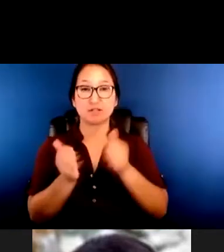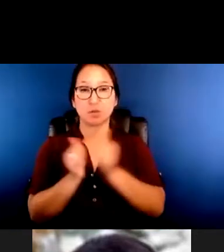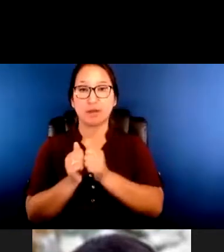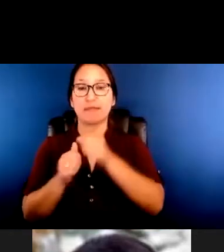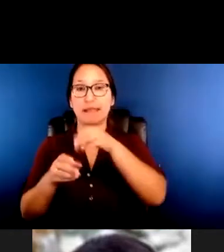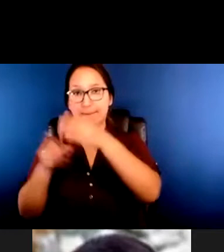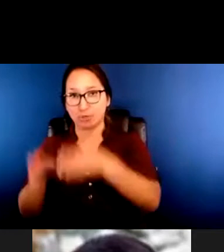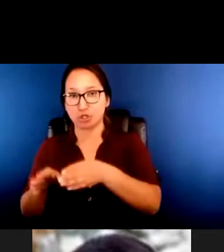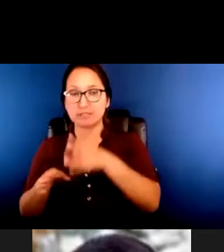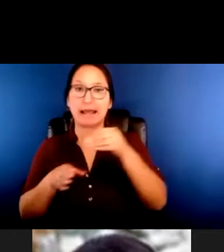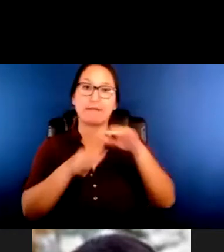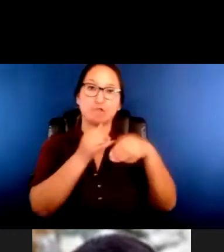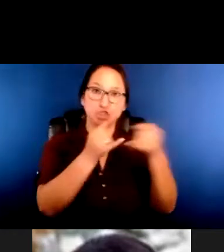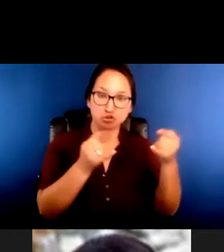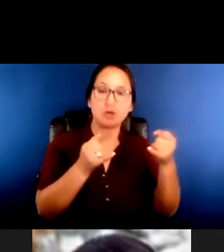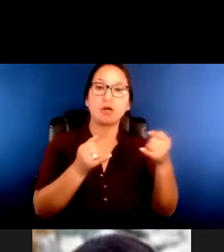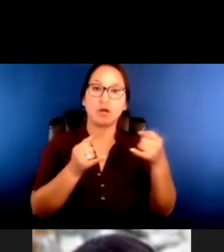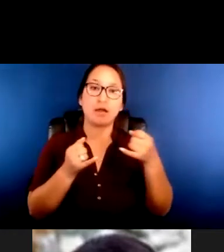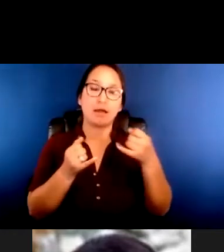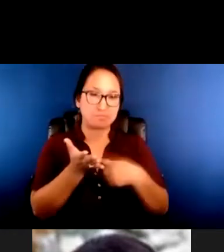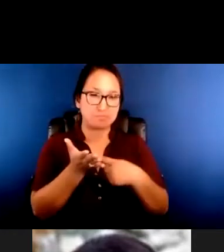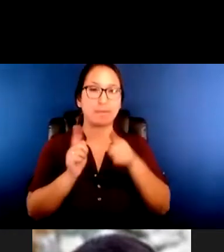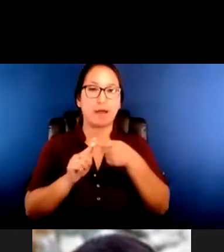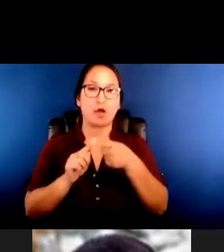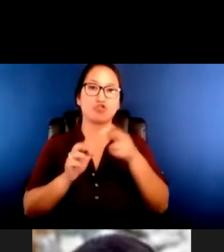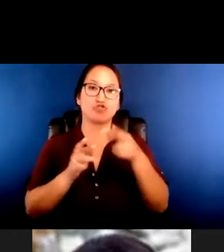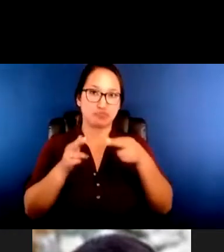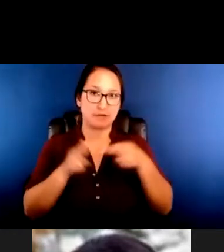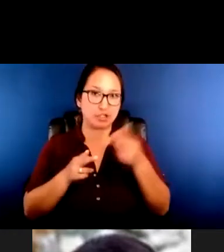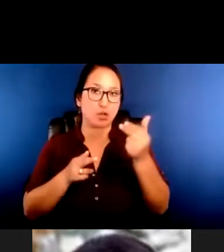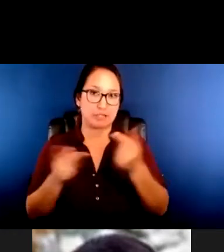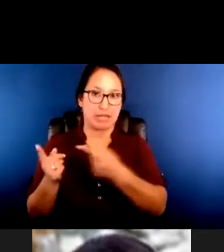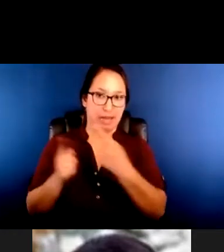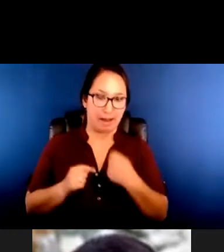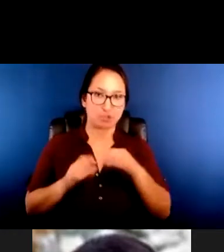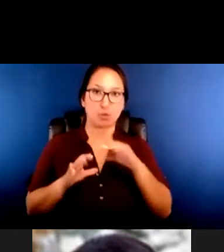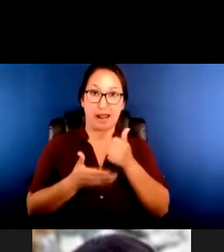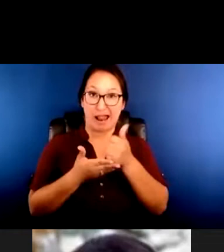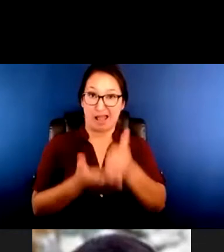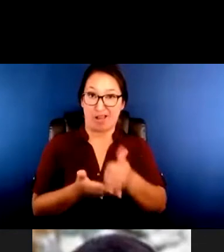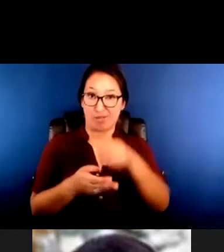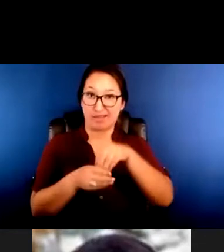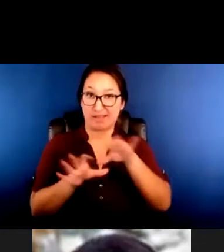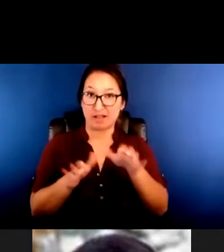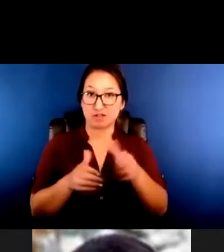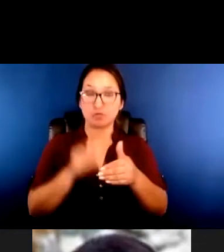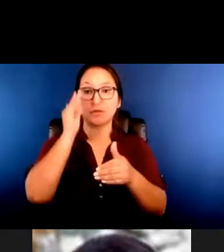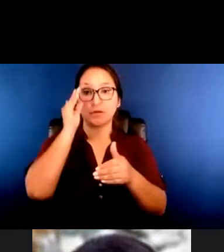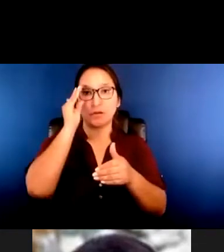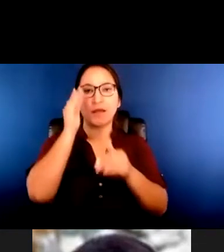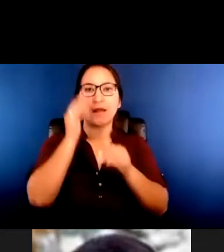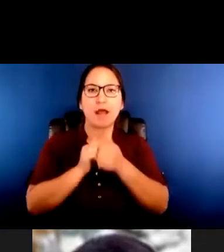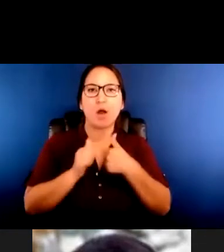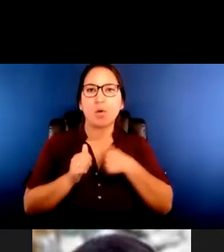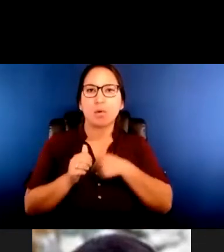how we're trying to get Region 13 to come help us in the classrooms which are most of them, except for the one pilot, how we can engage people at